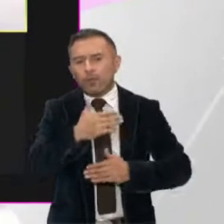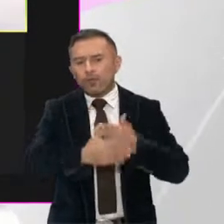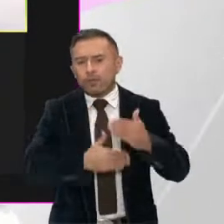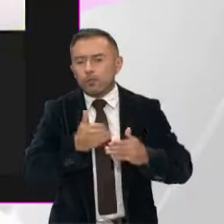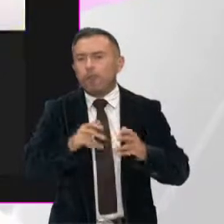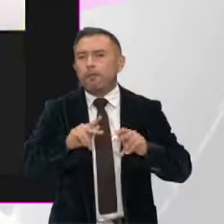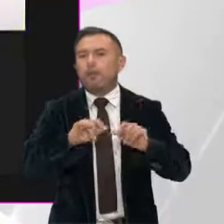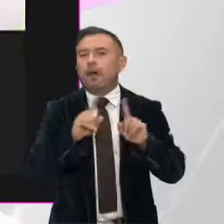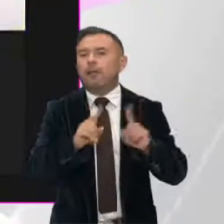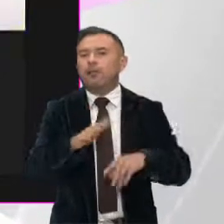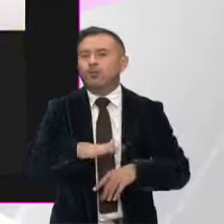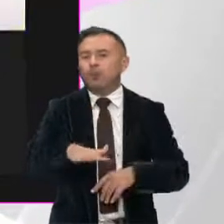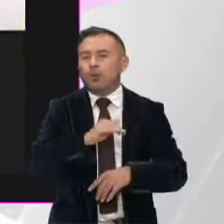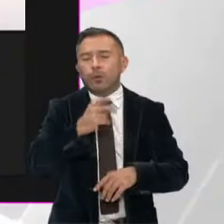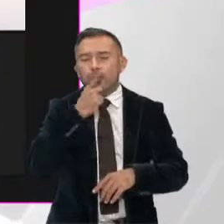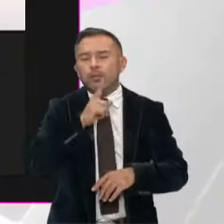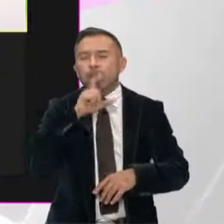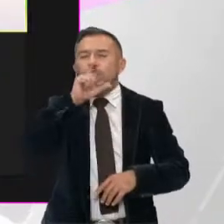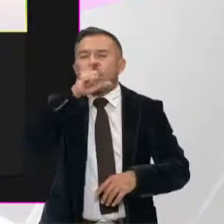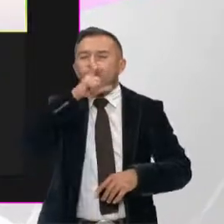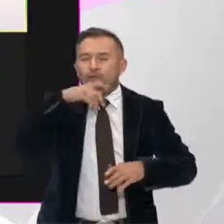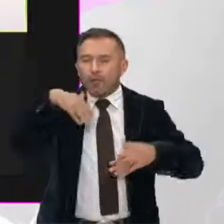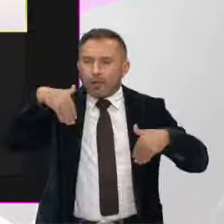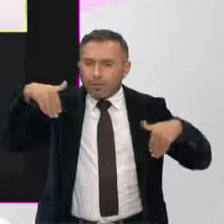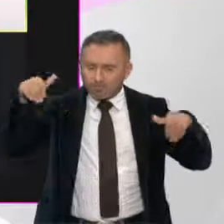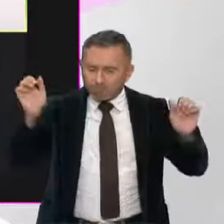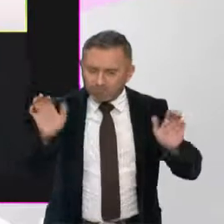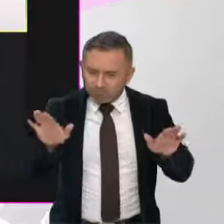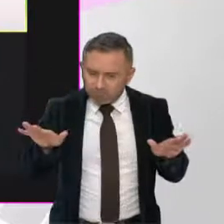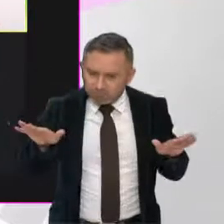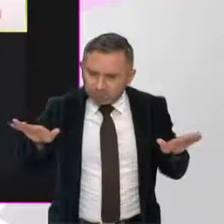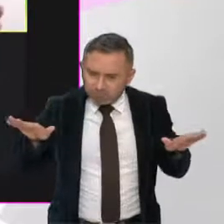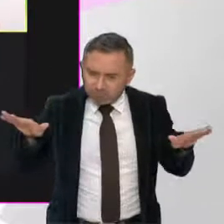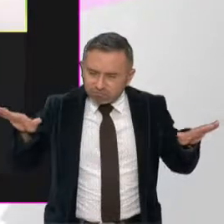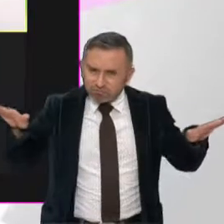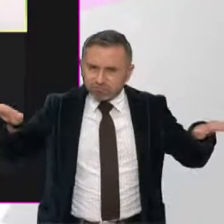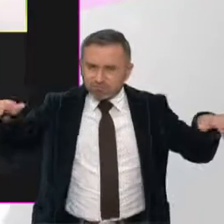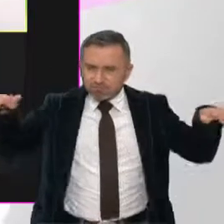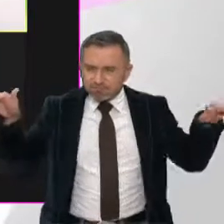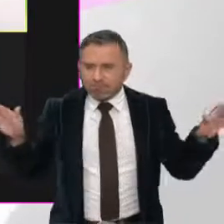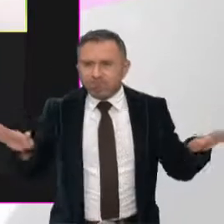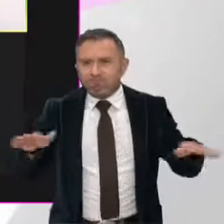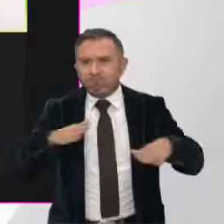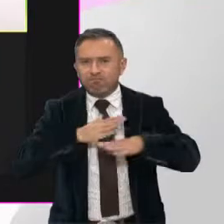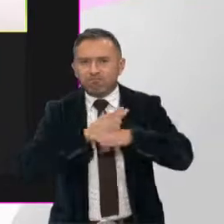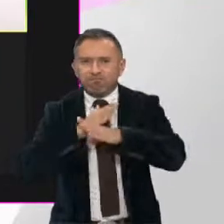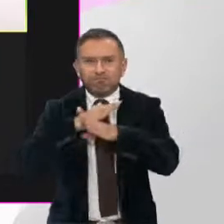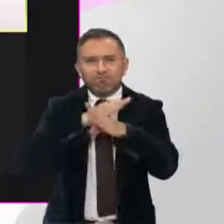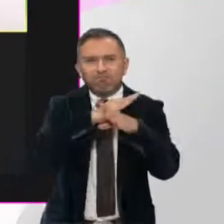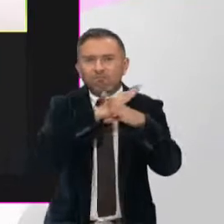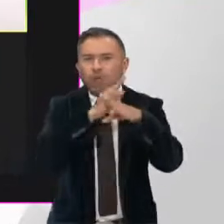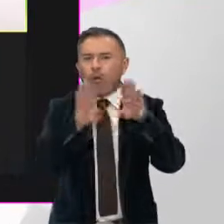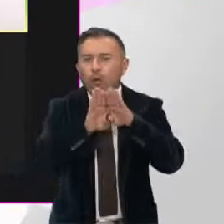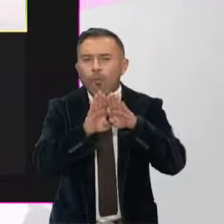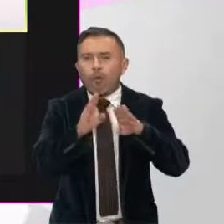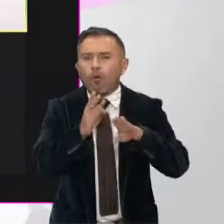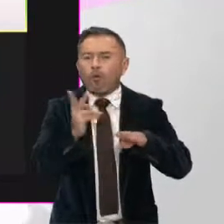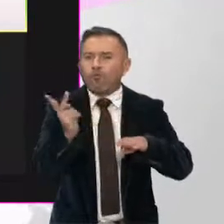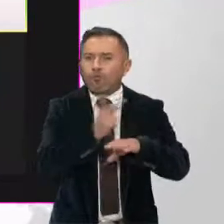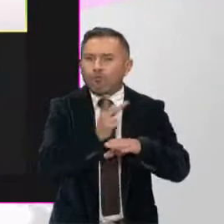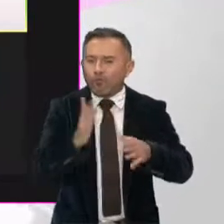President Choquehuanca, because he has said that we have to fly like the condor with the two wings,